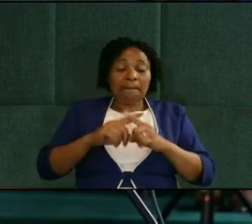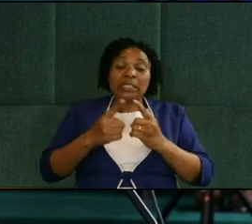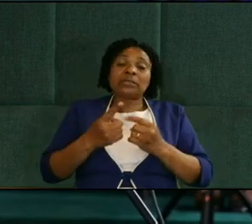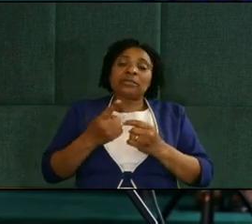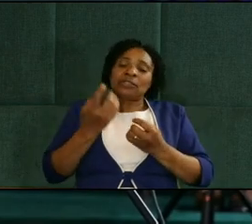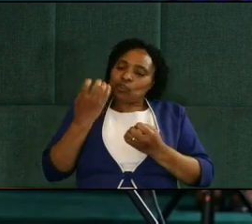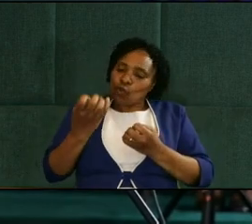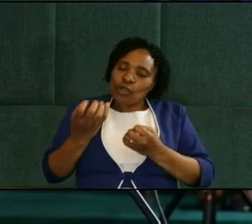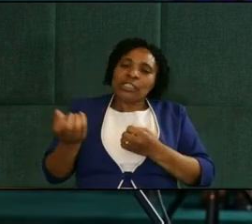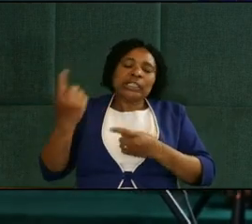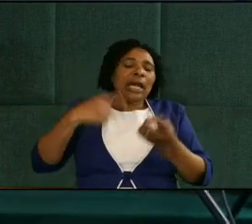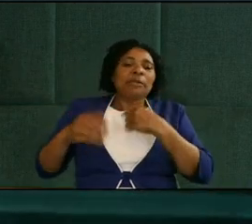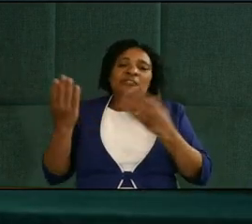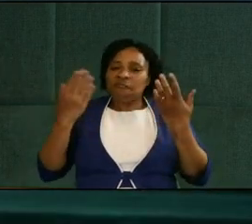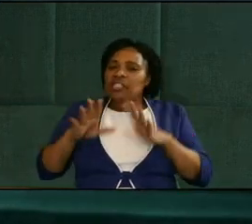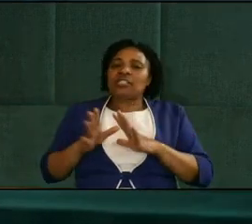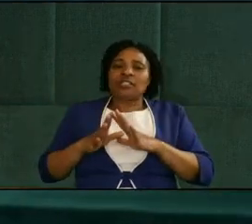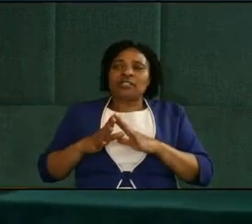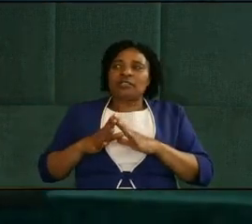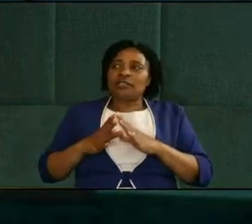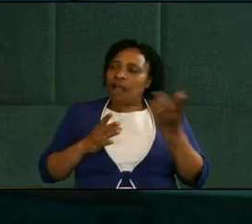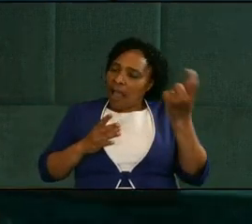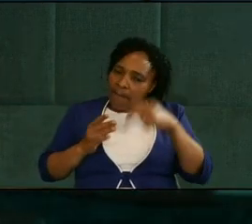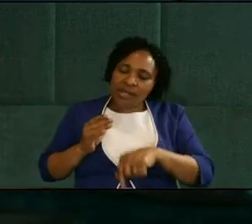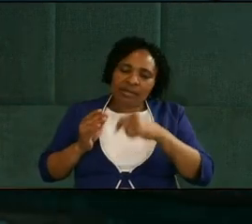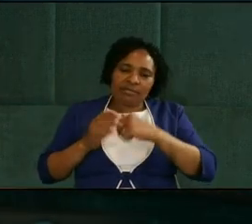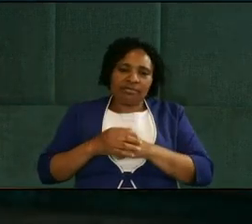coming. Stone is coming.